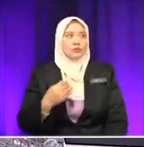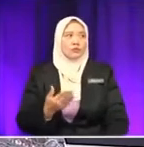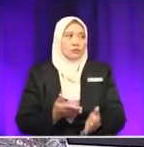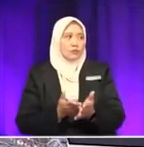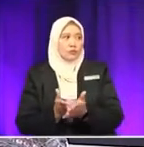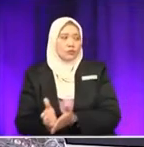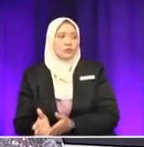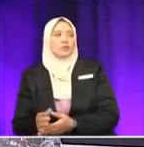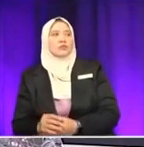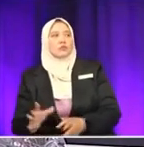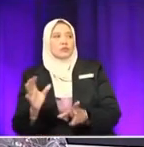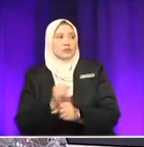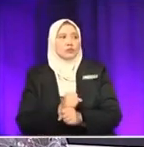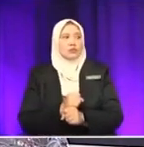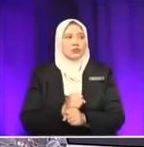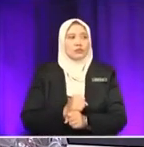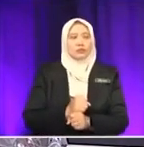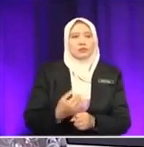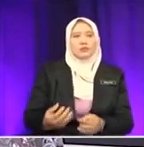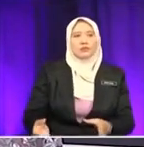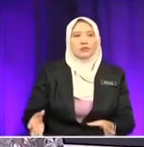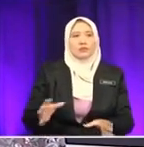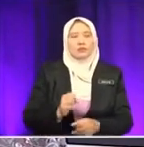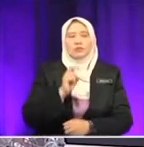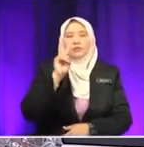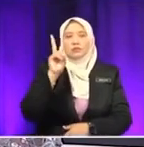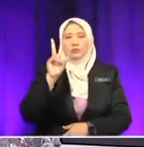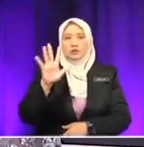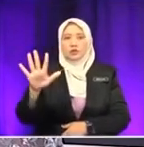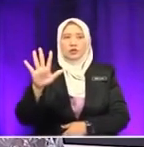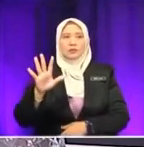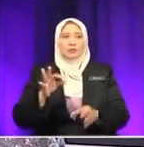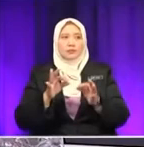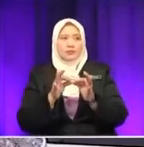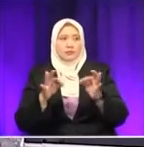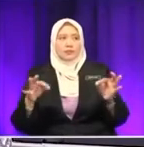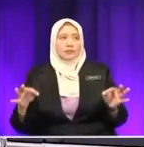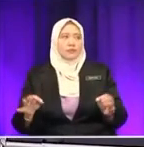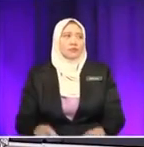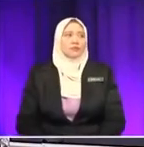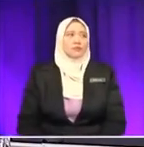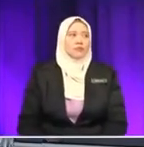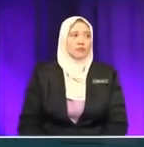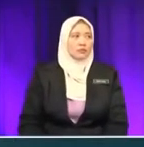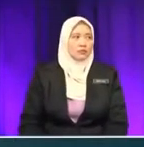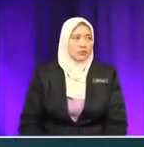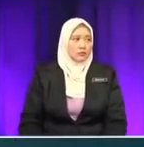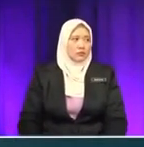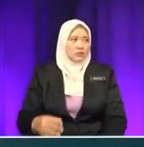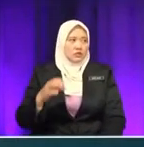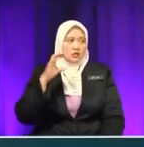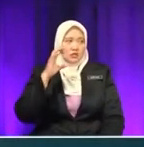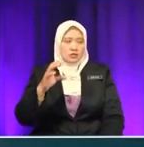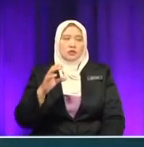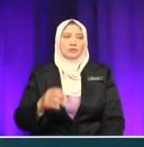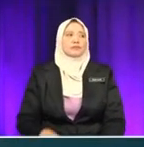digest everything. Okay. So all in will be 5 sentences, Tivia. But and remember, that will make a paragraph. Yes, the C skill. Okay. So you do